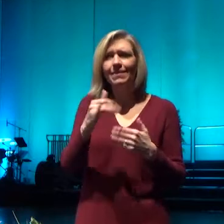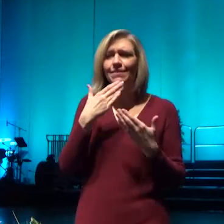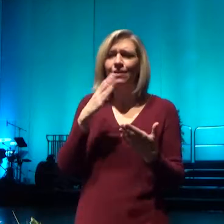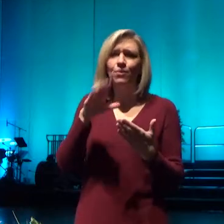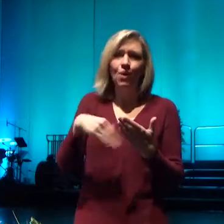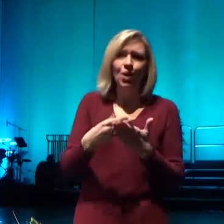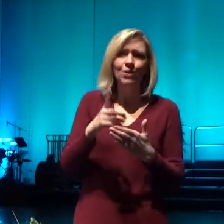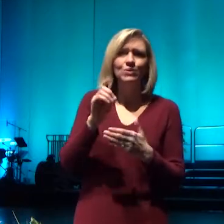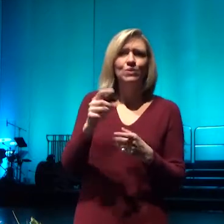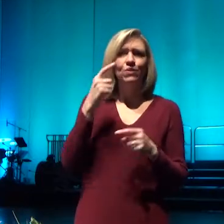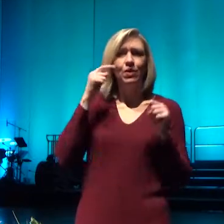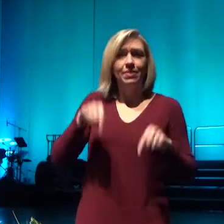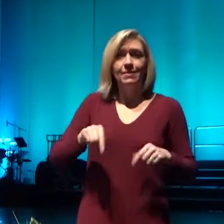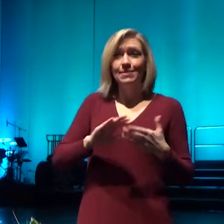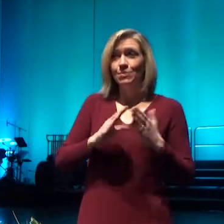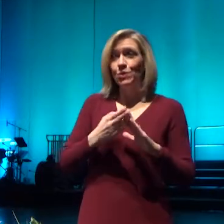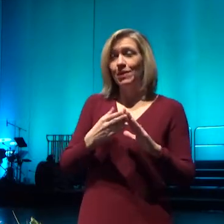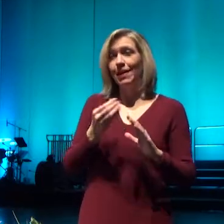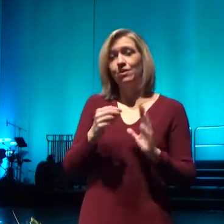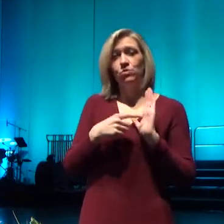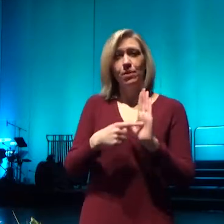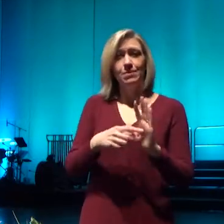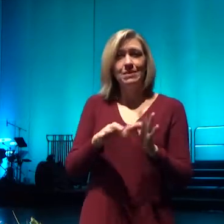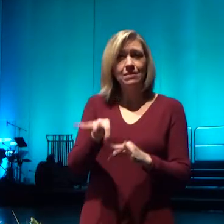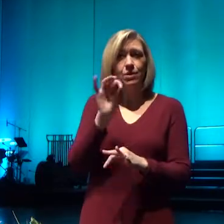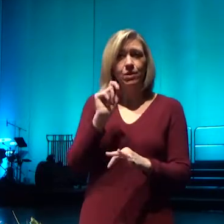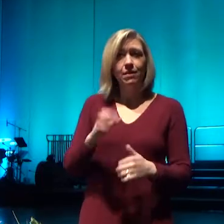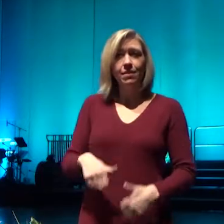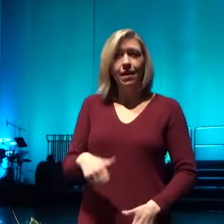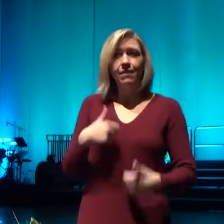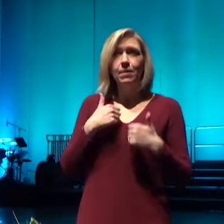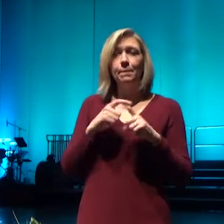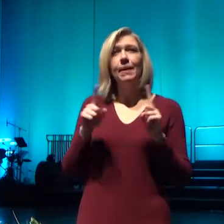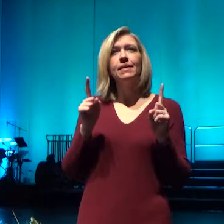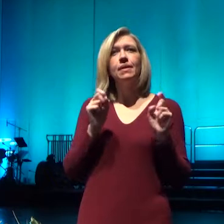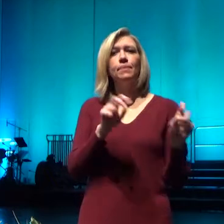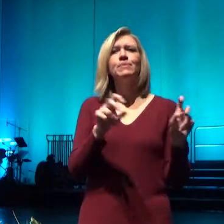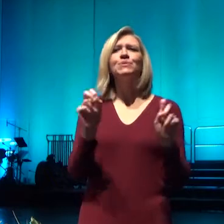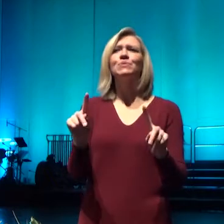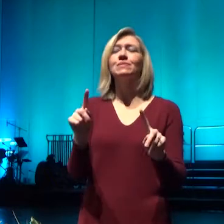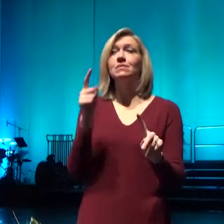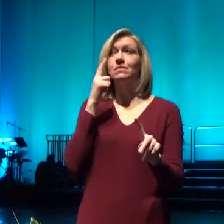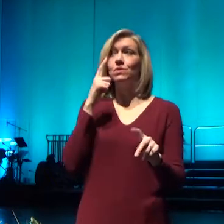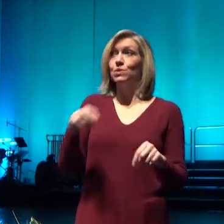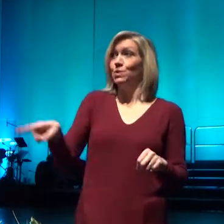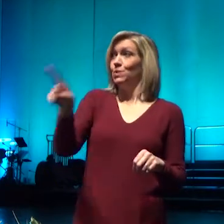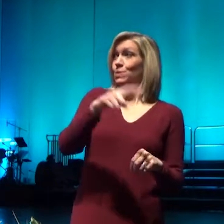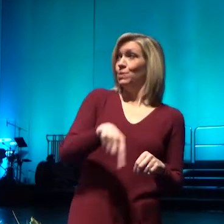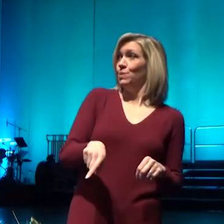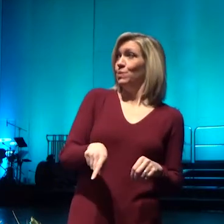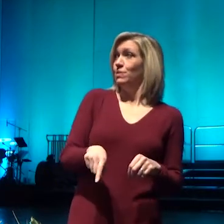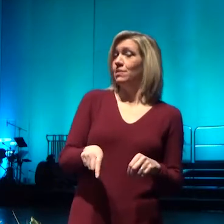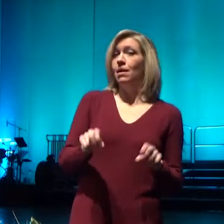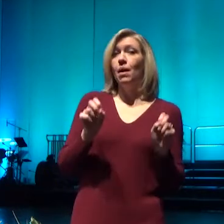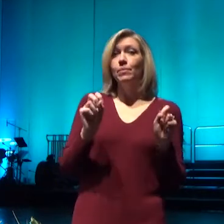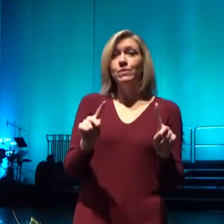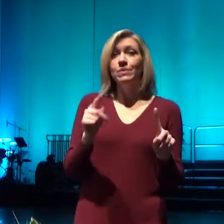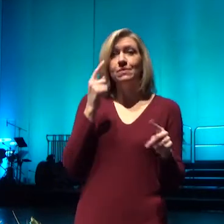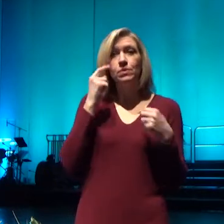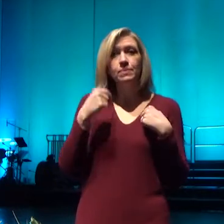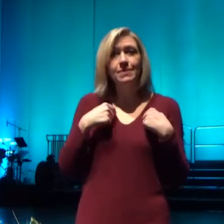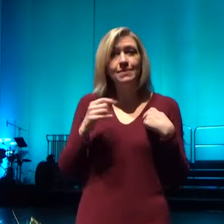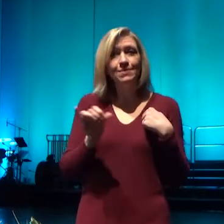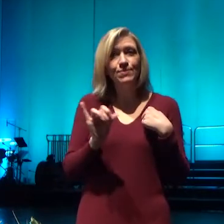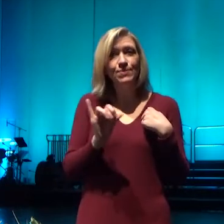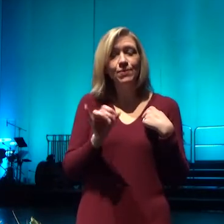you do to represent the spirit of life. But those opportunities, they're there for you. They're there for